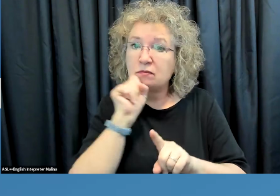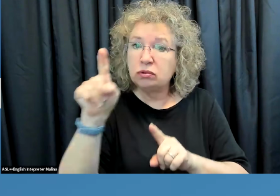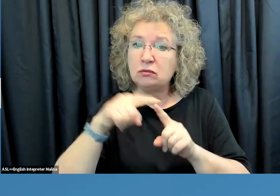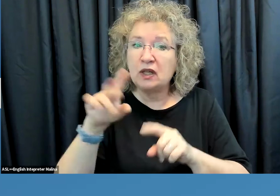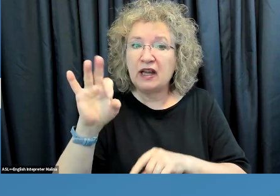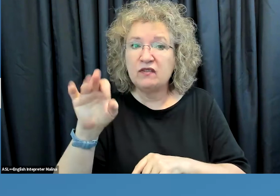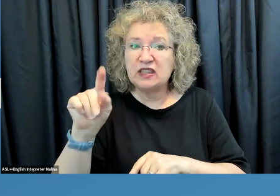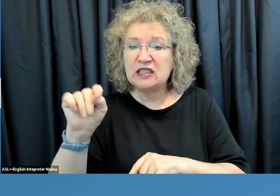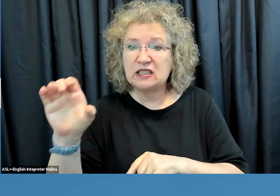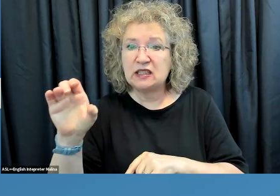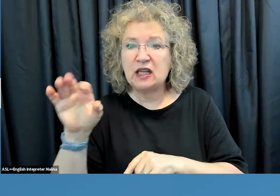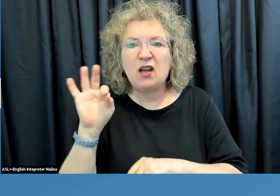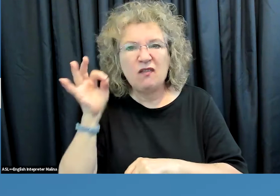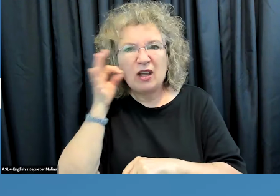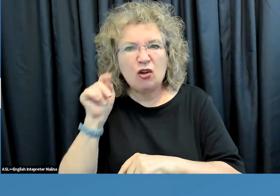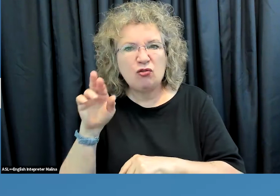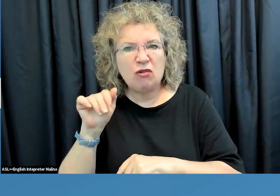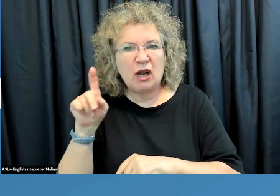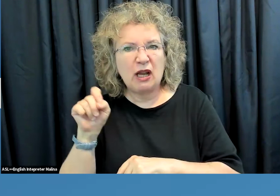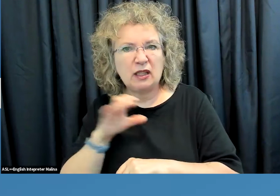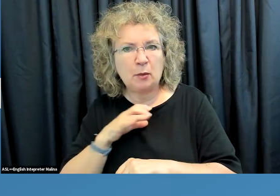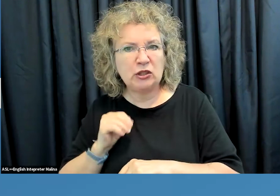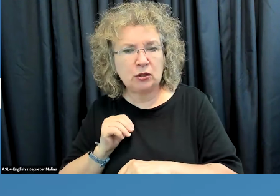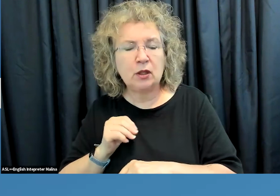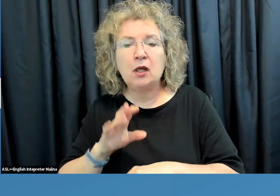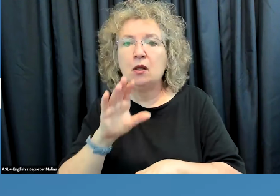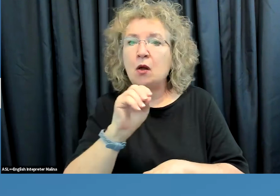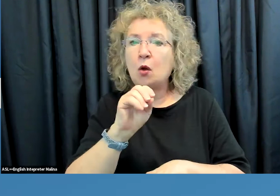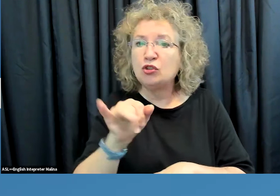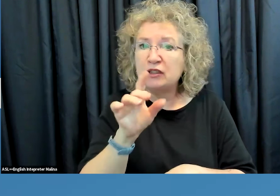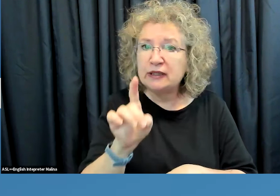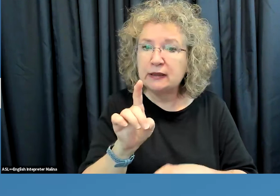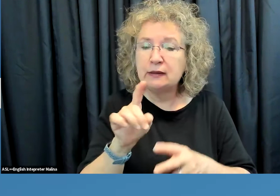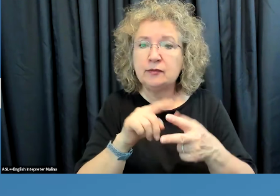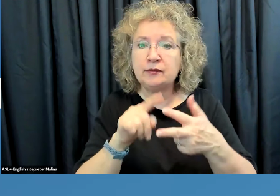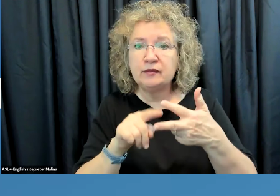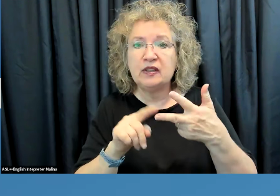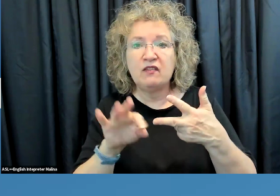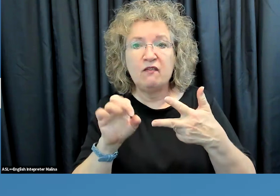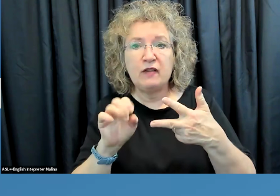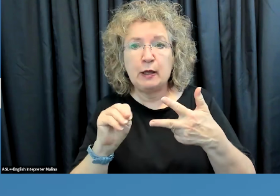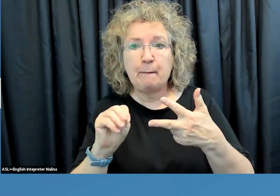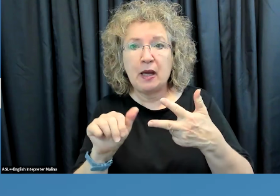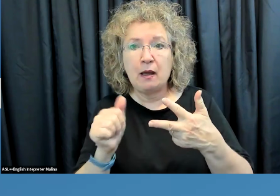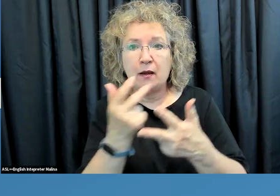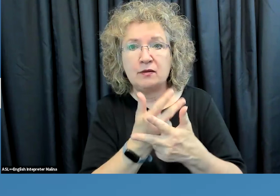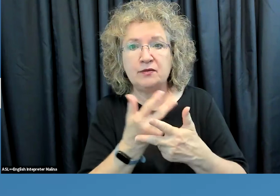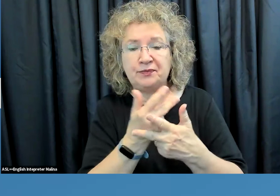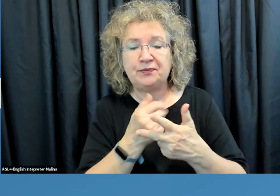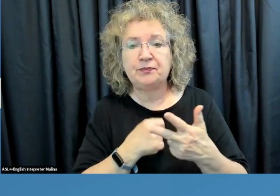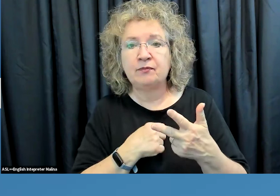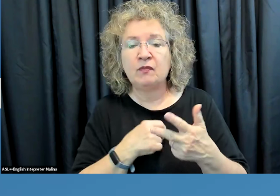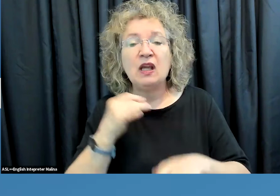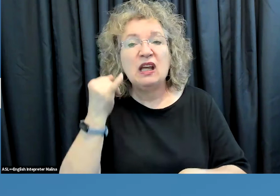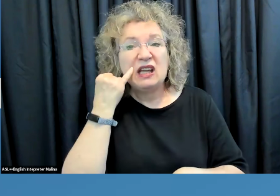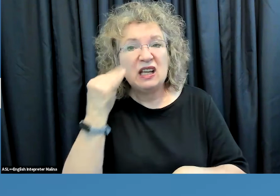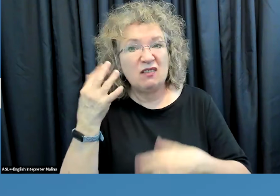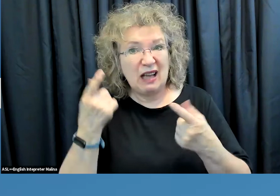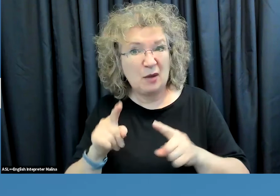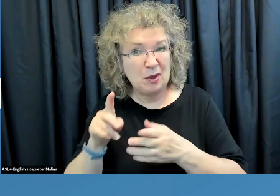the Federal Trade Commission, the Oregon Department of Justice, and FEMA. If you did pay a